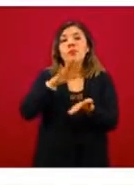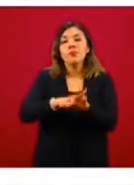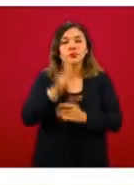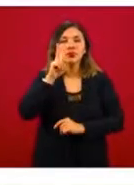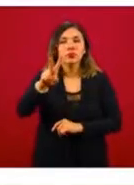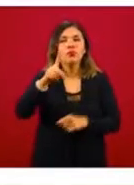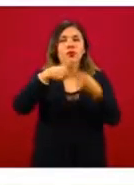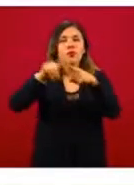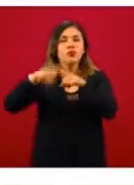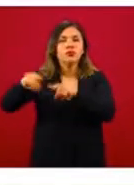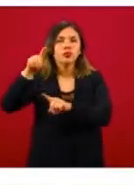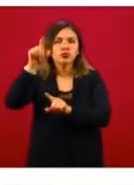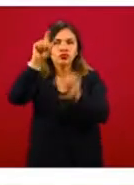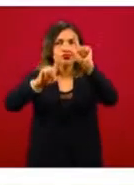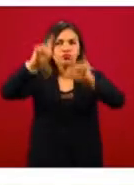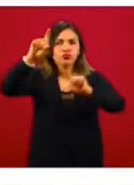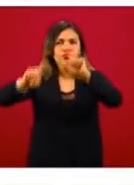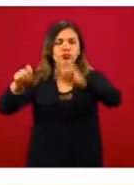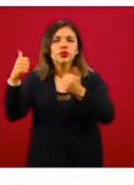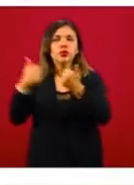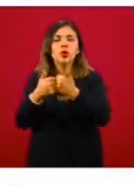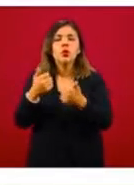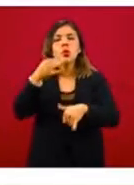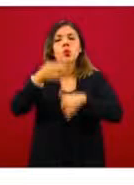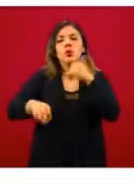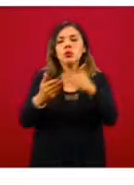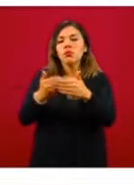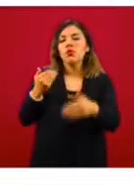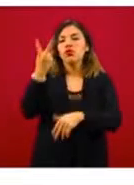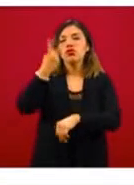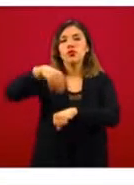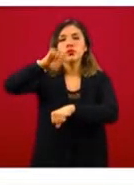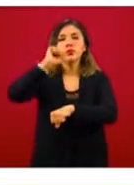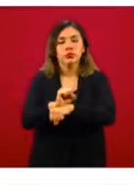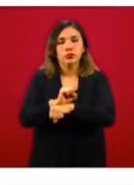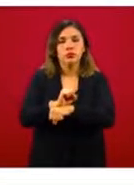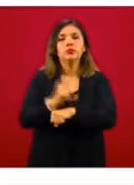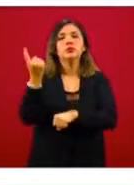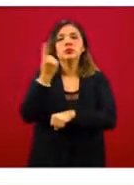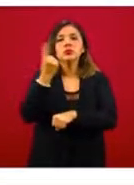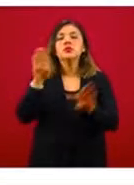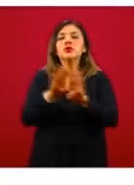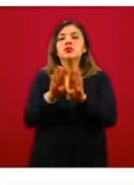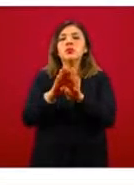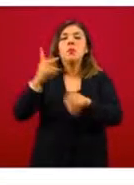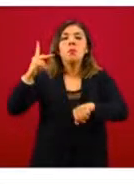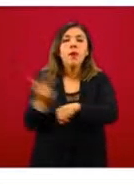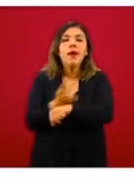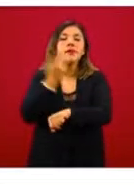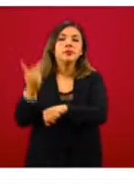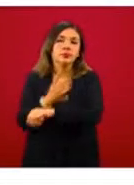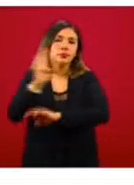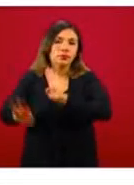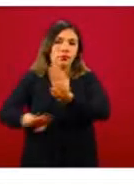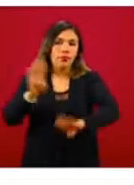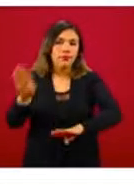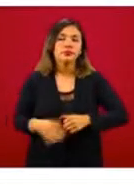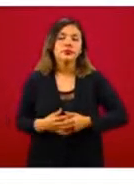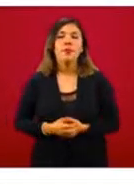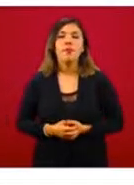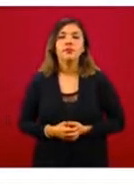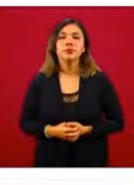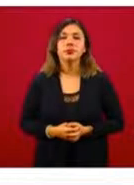occurrence how these deaths are distributed over the last 2 weeks. And this is what has been happening.